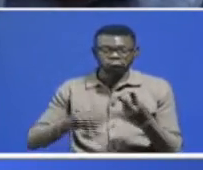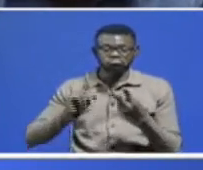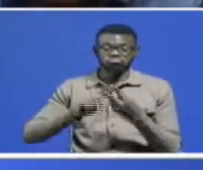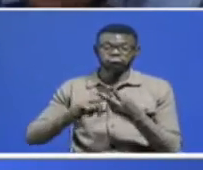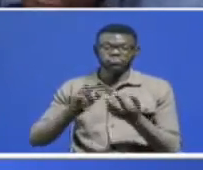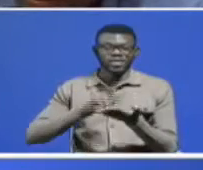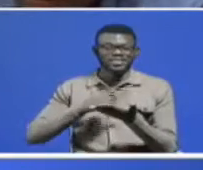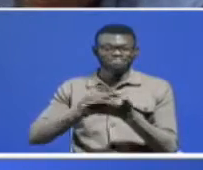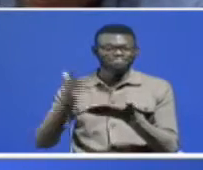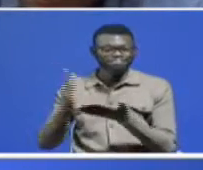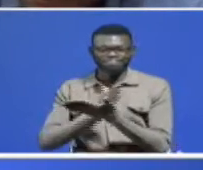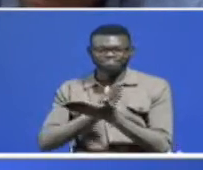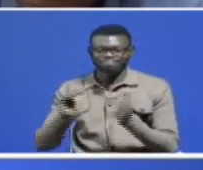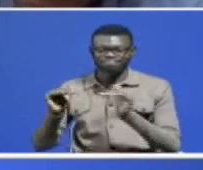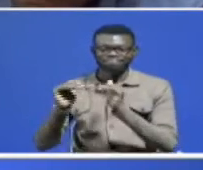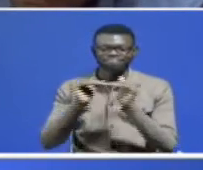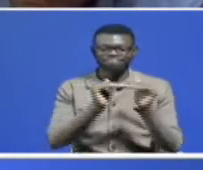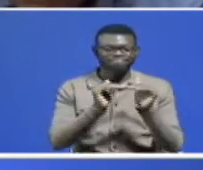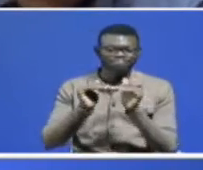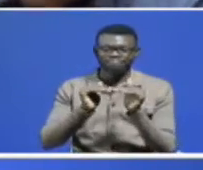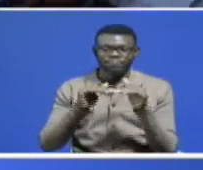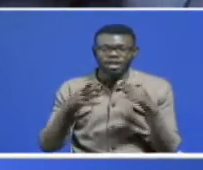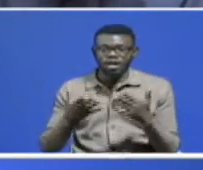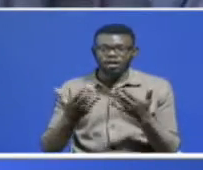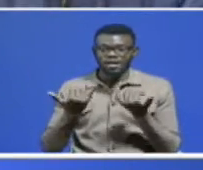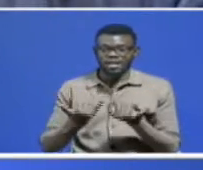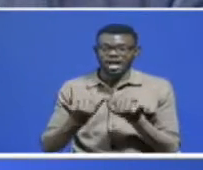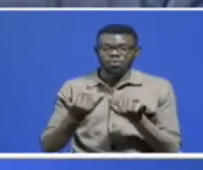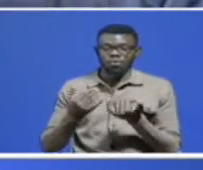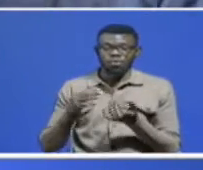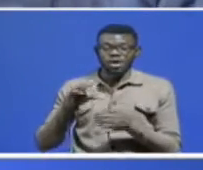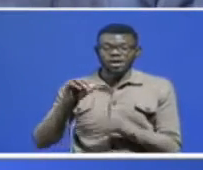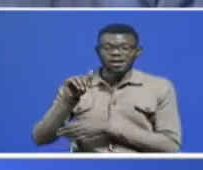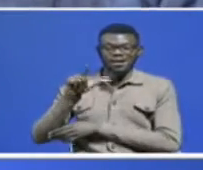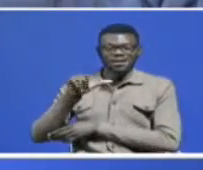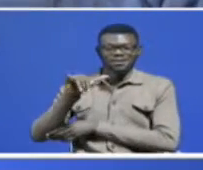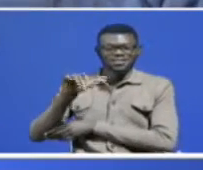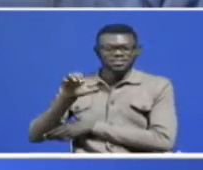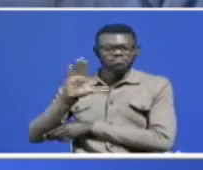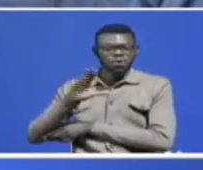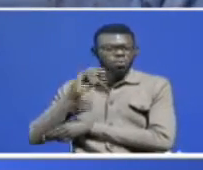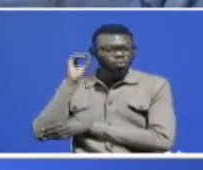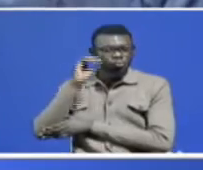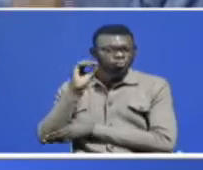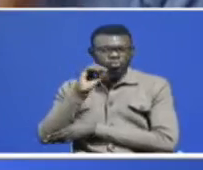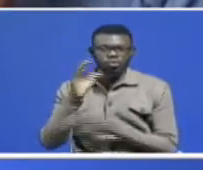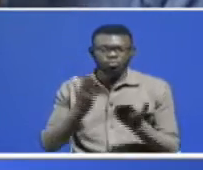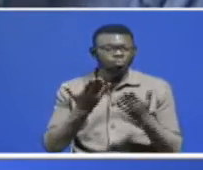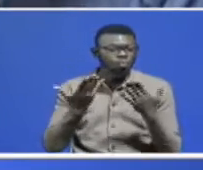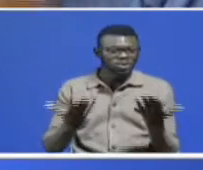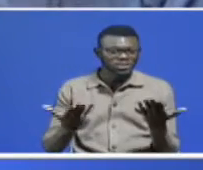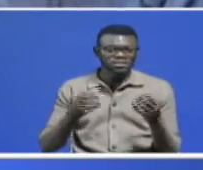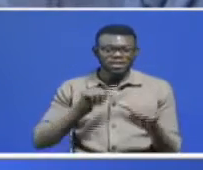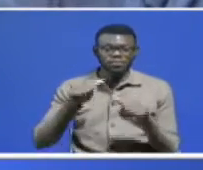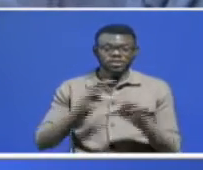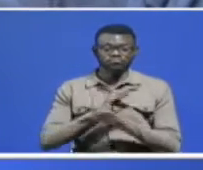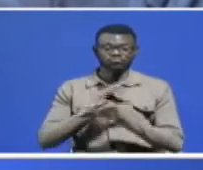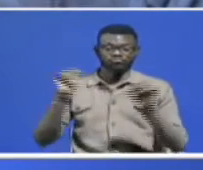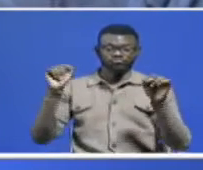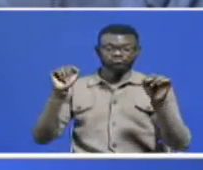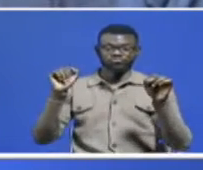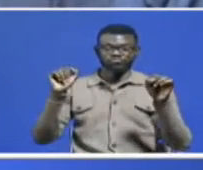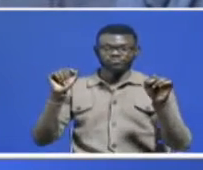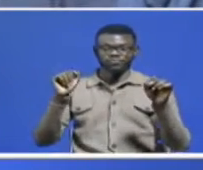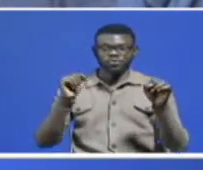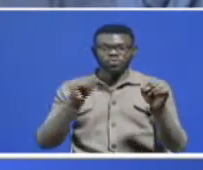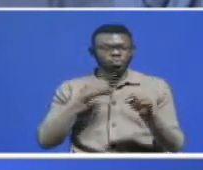of resources, equitable division of resources. And Alice Wahome, I'd also like your take on the issue of the presidency and the